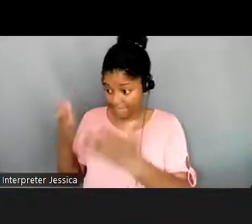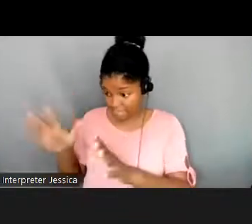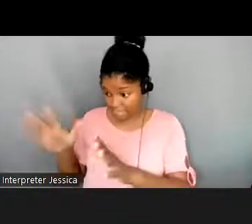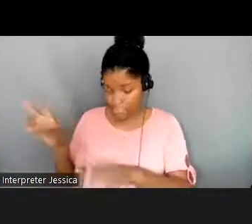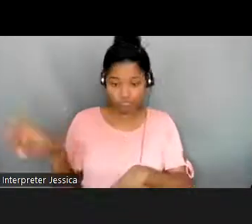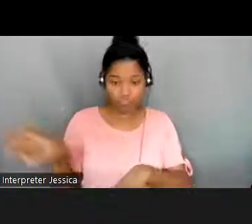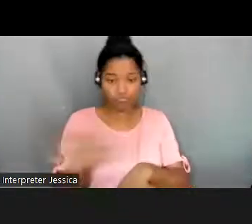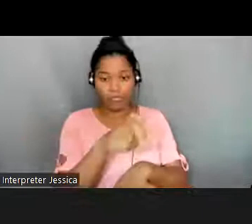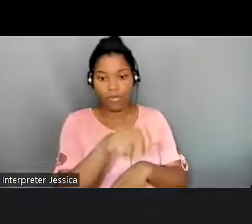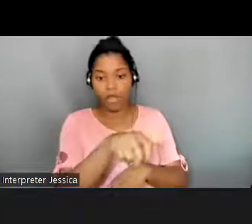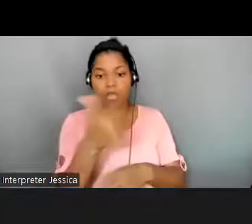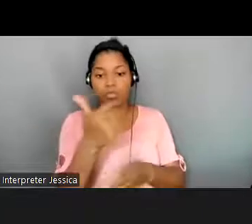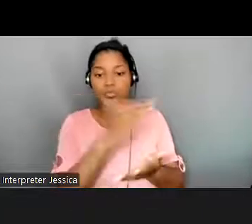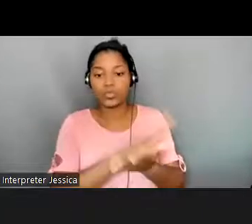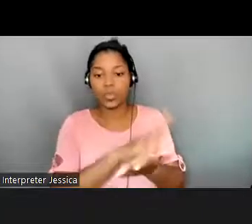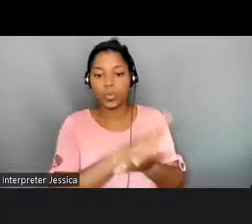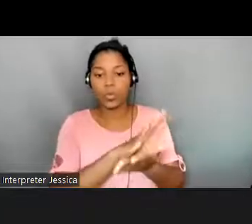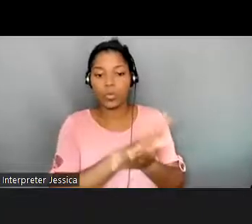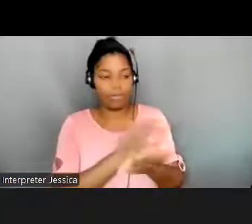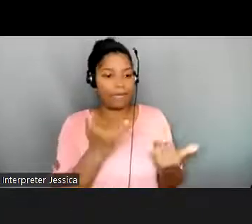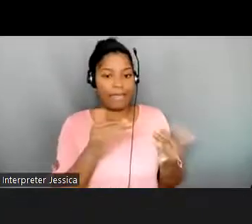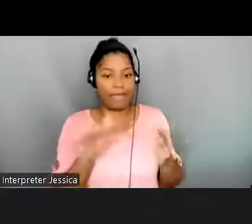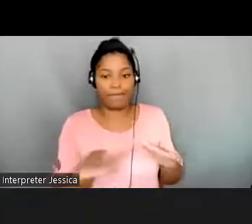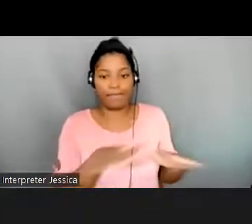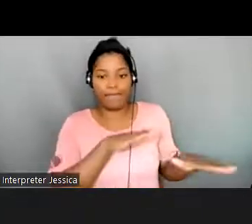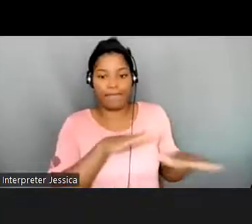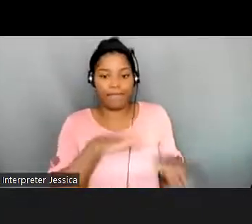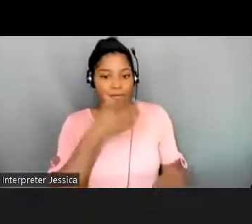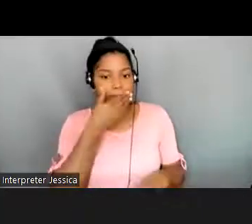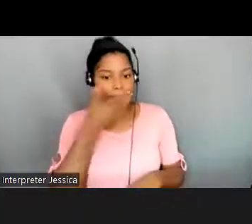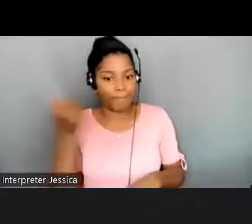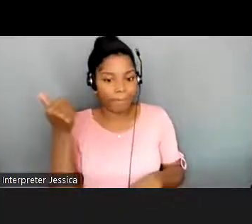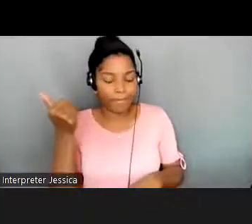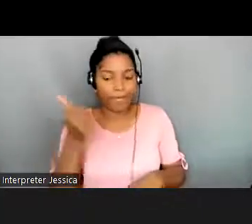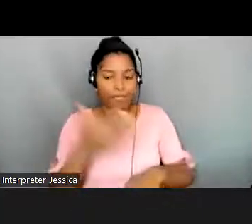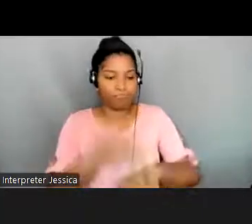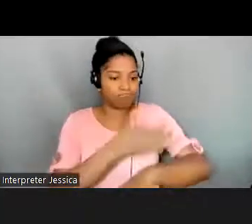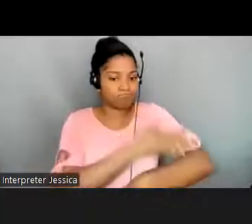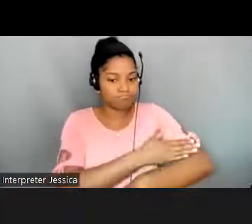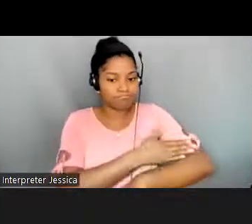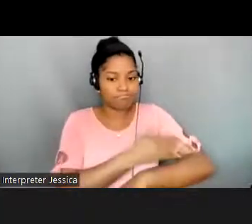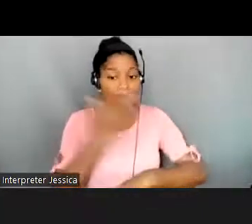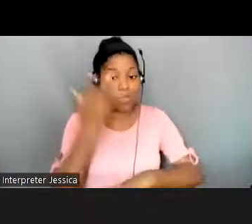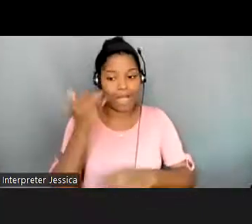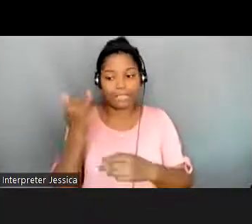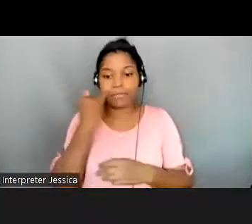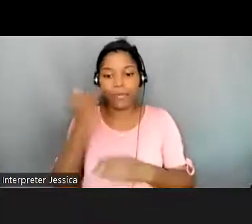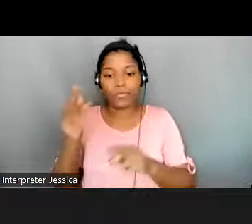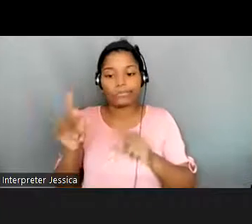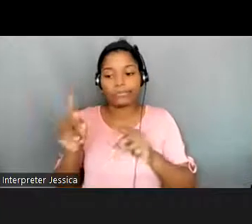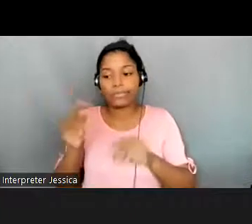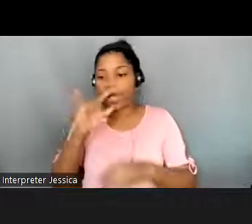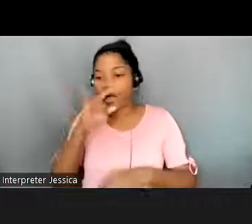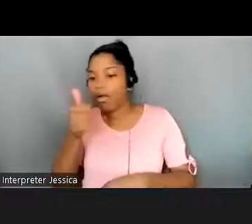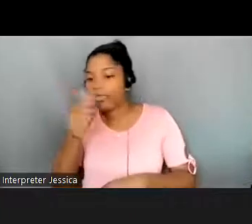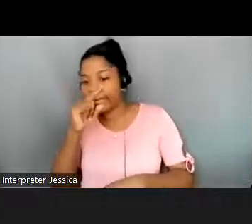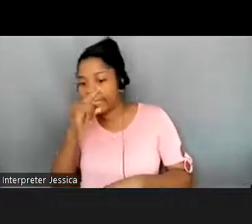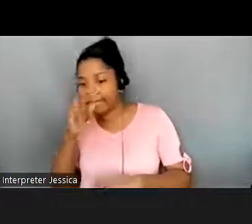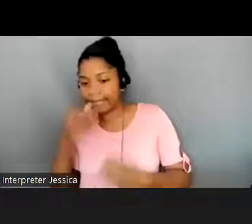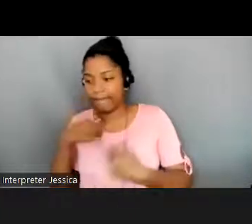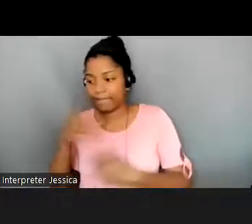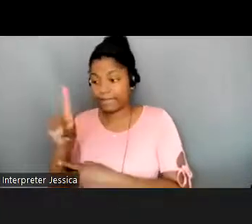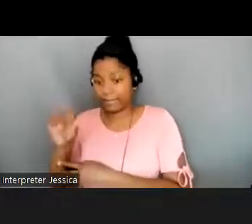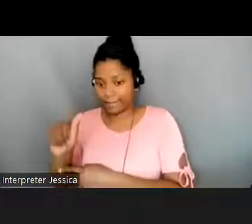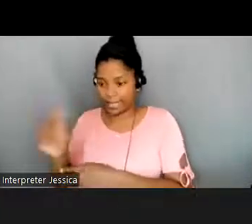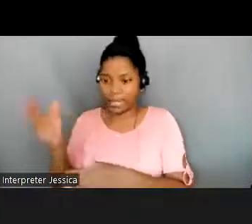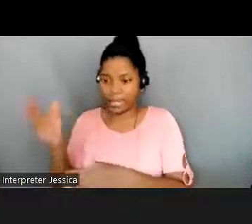school, they actually are performing better in the classroom. They're more accepting of children with disabilities. They really feel